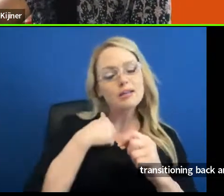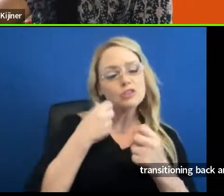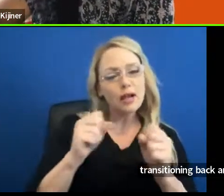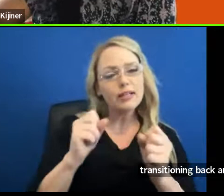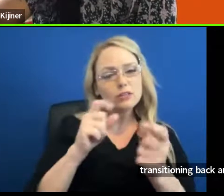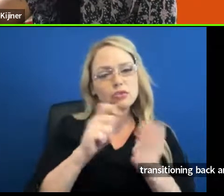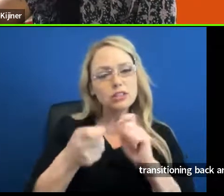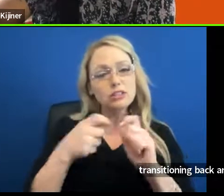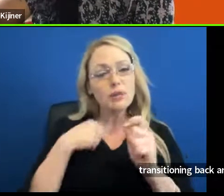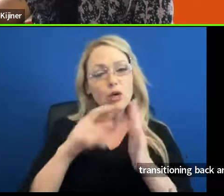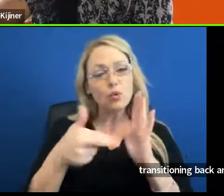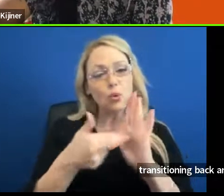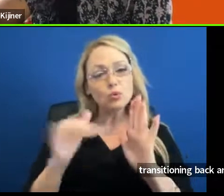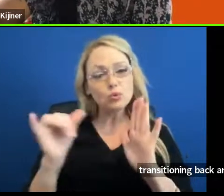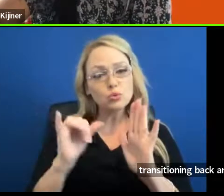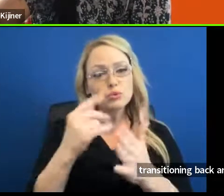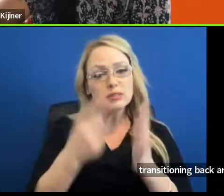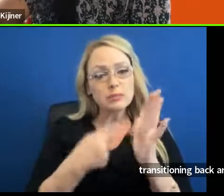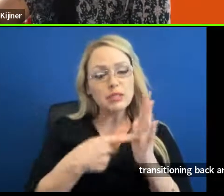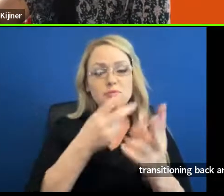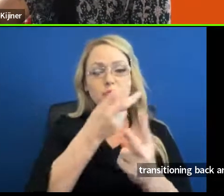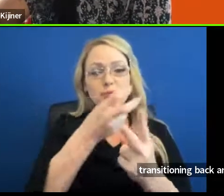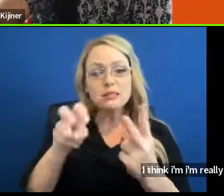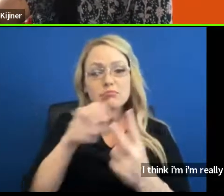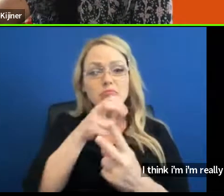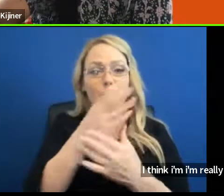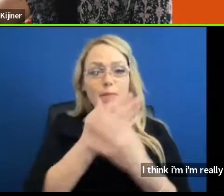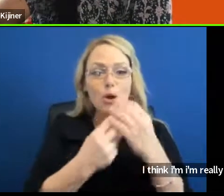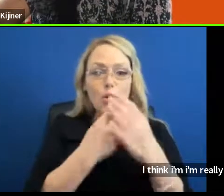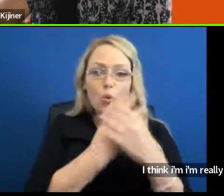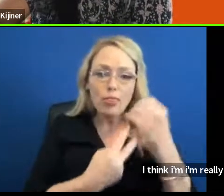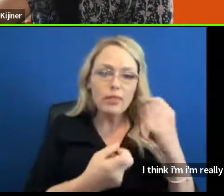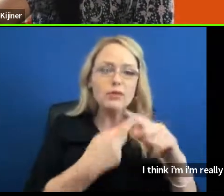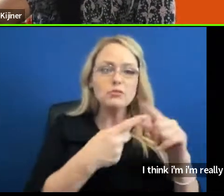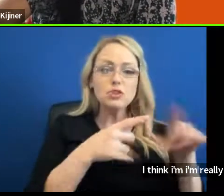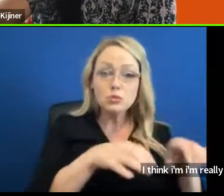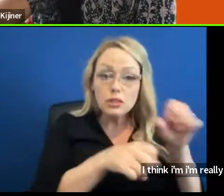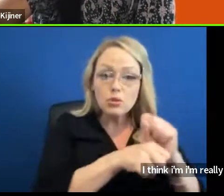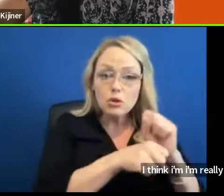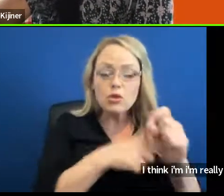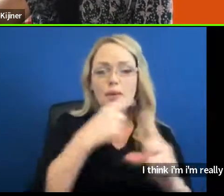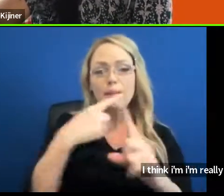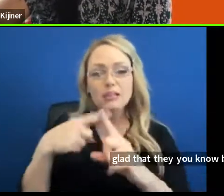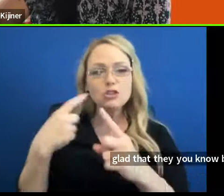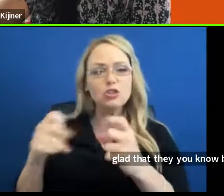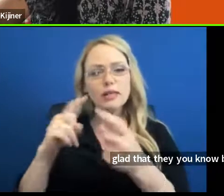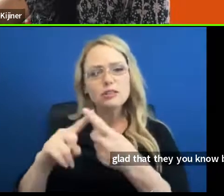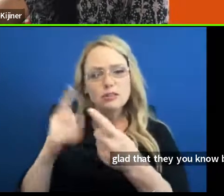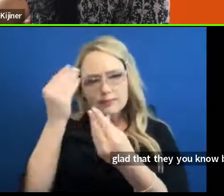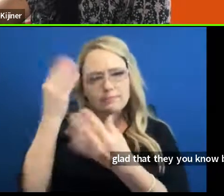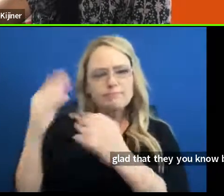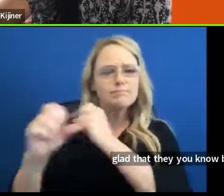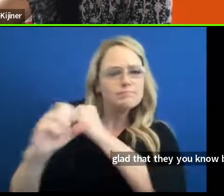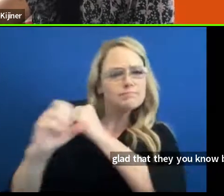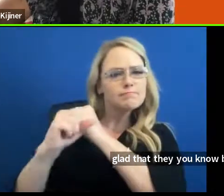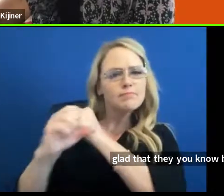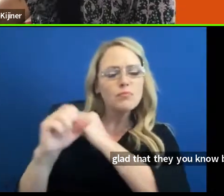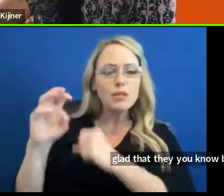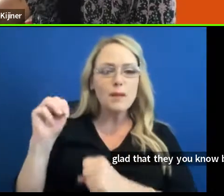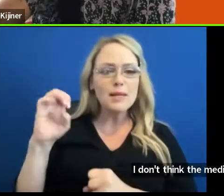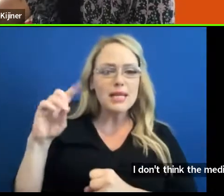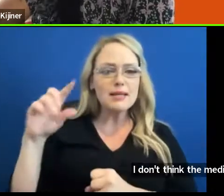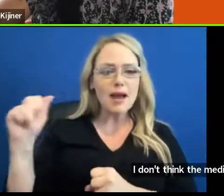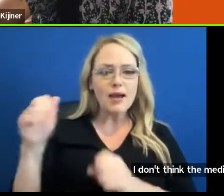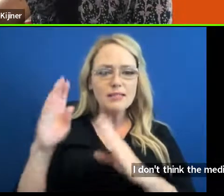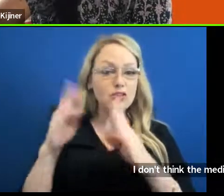glad that they did it. I'm glad that they, you know, brought some media attention to it. I don't think the media attention is enough, and they don't take it necessarily as